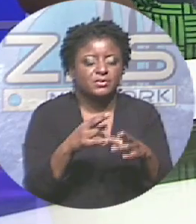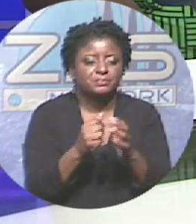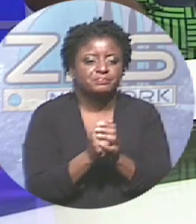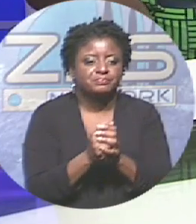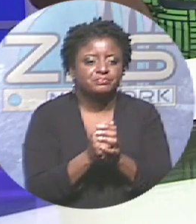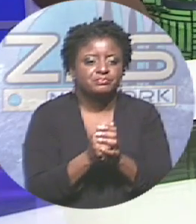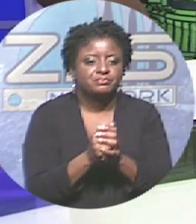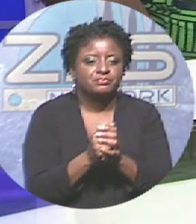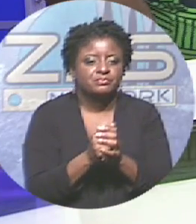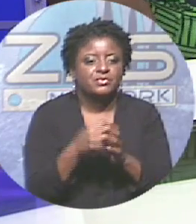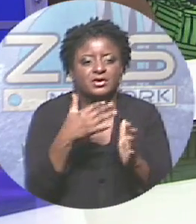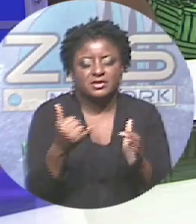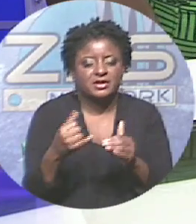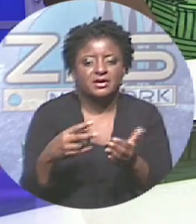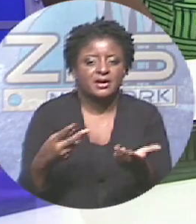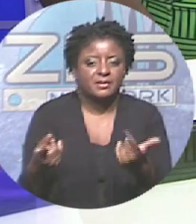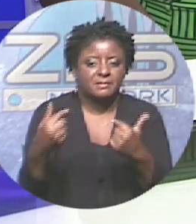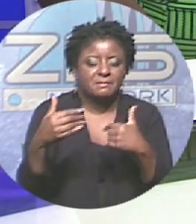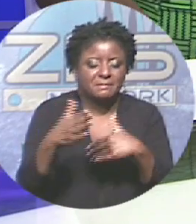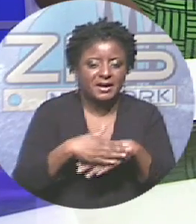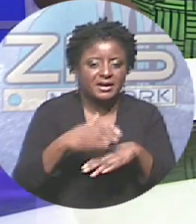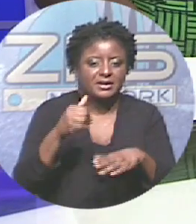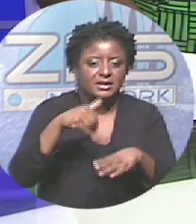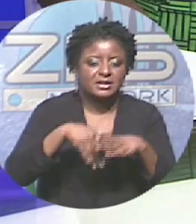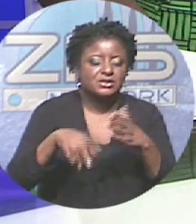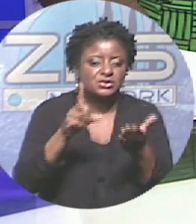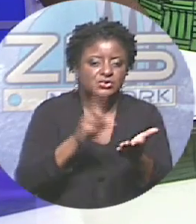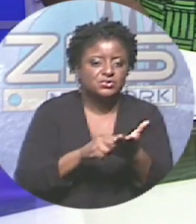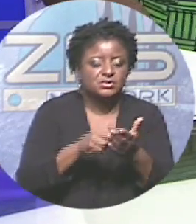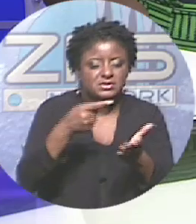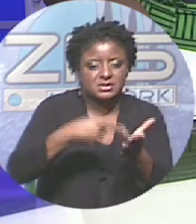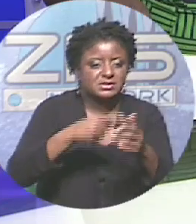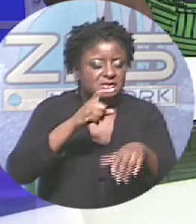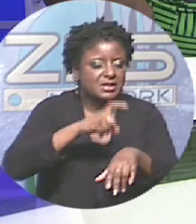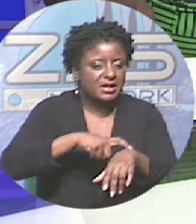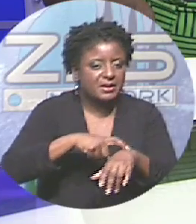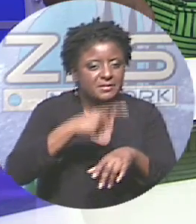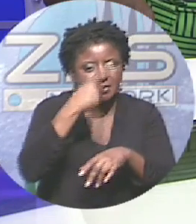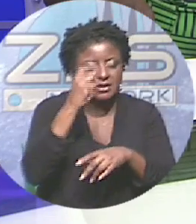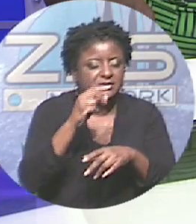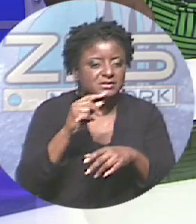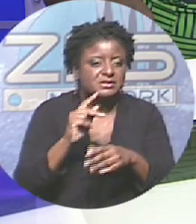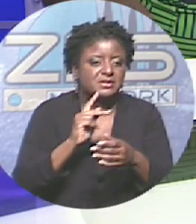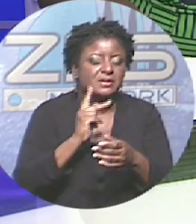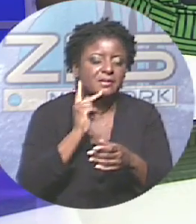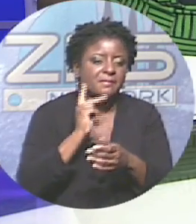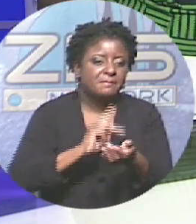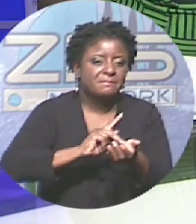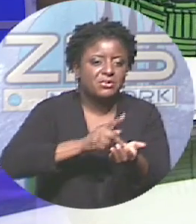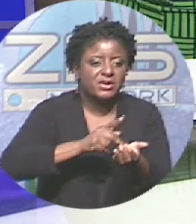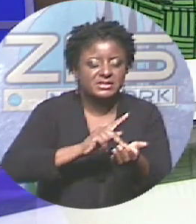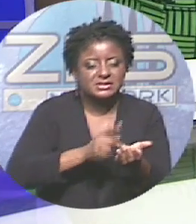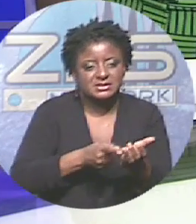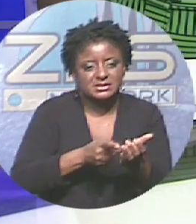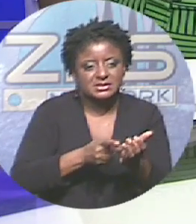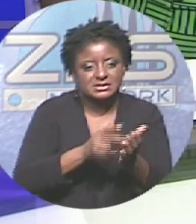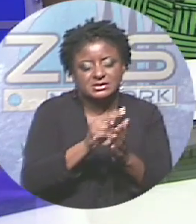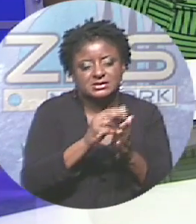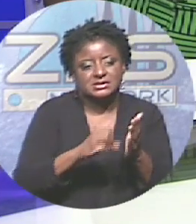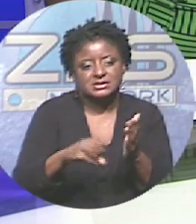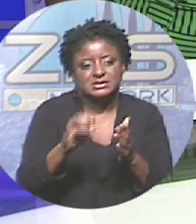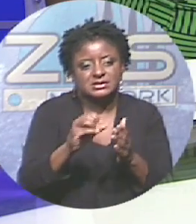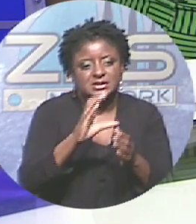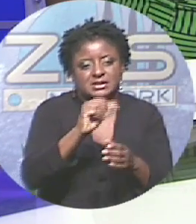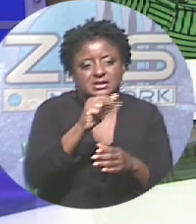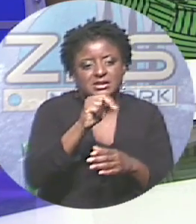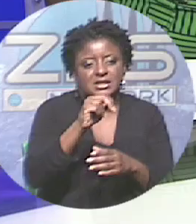Well, they've leapt back into the headlines, this time because the poisonous cane toad population is down in the Bahamas. Tonight, LaDawn Davis talks